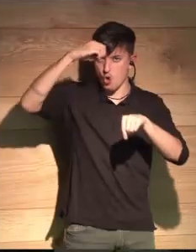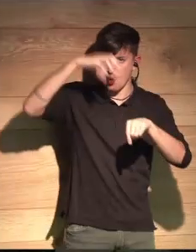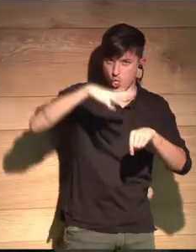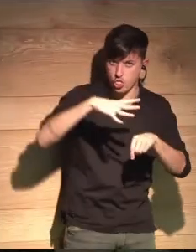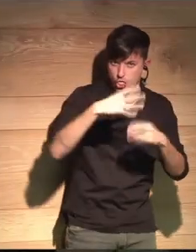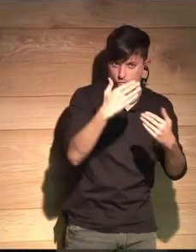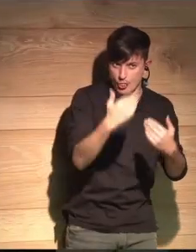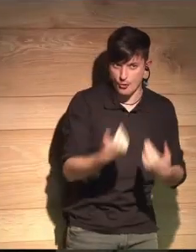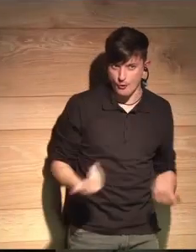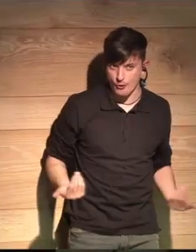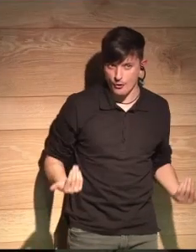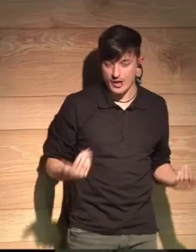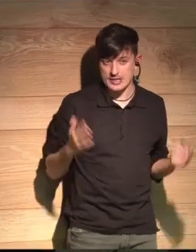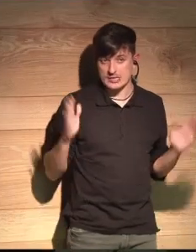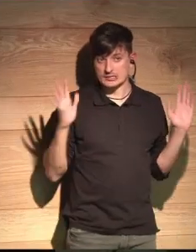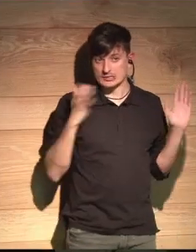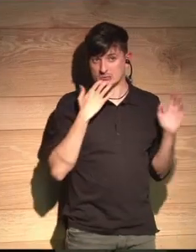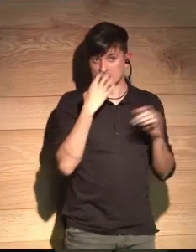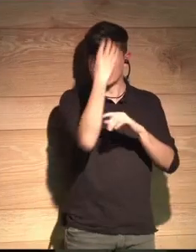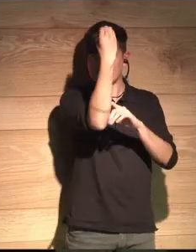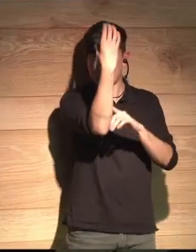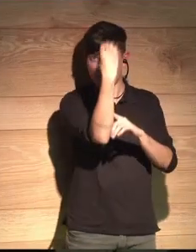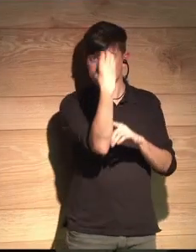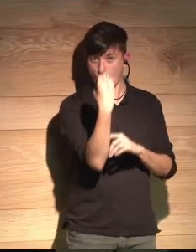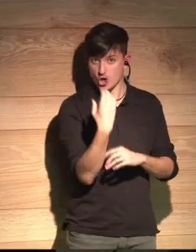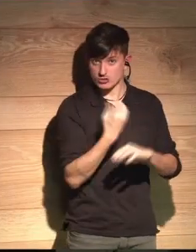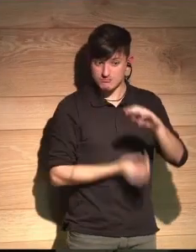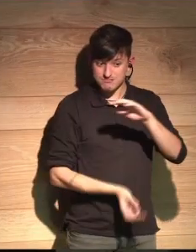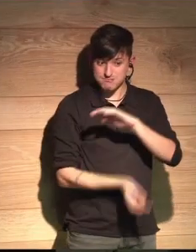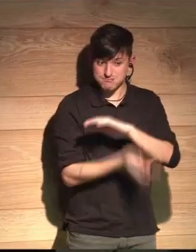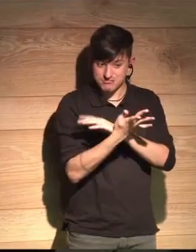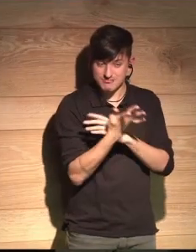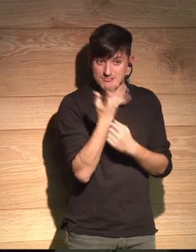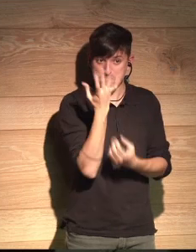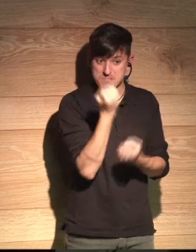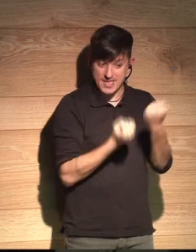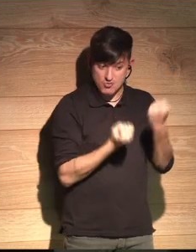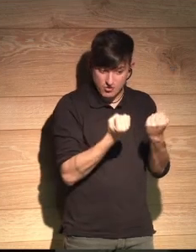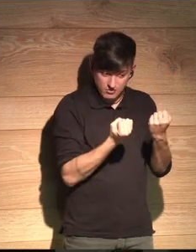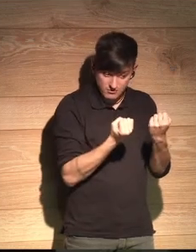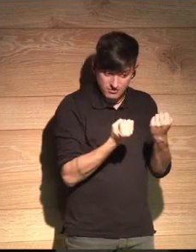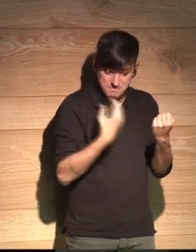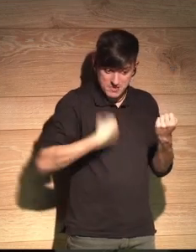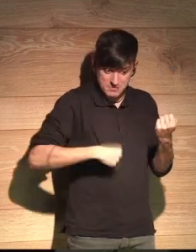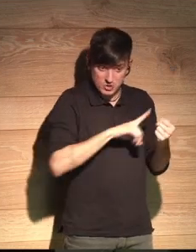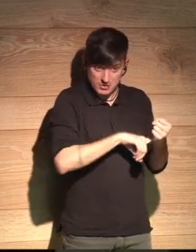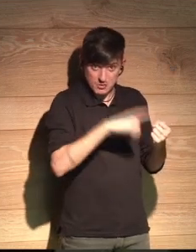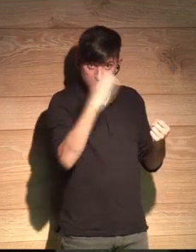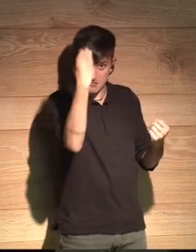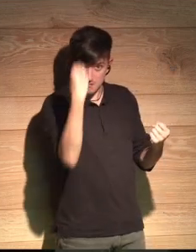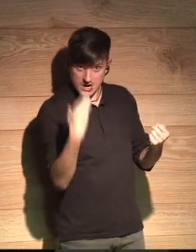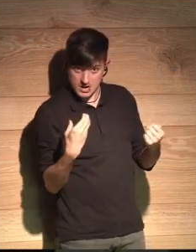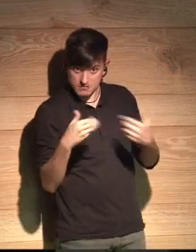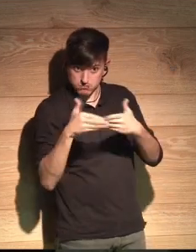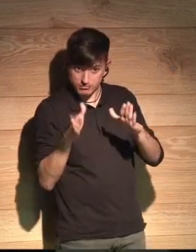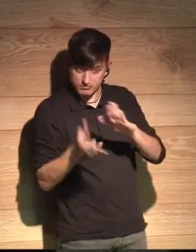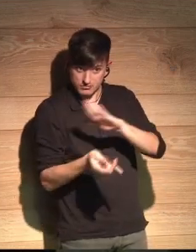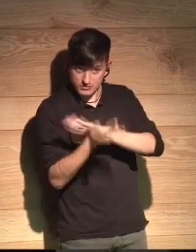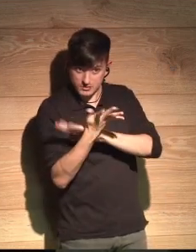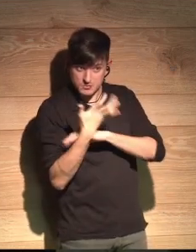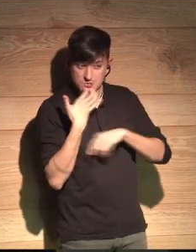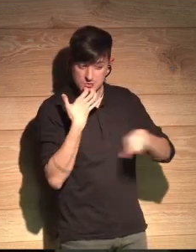cars appear on our roads. But if you've got an intelligent system where every car knows where it is and where all the other cars are, you don't need to stop anymore.